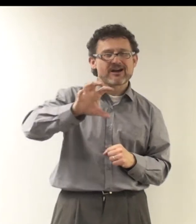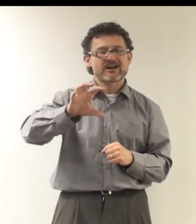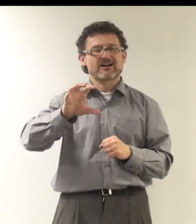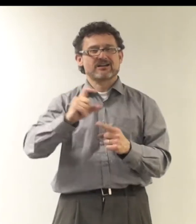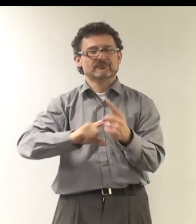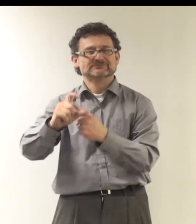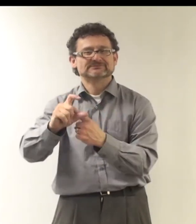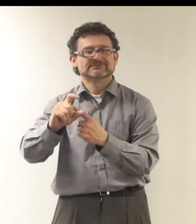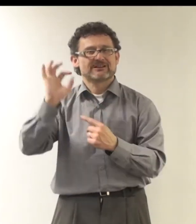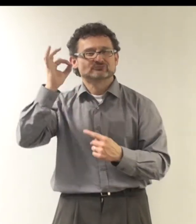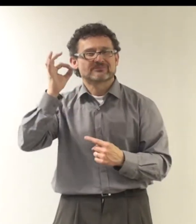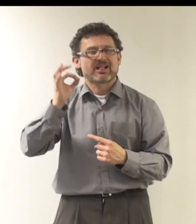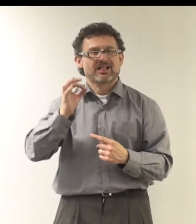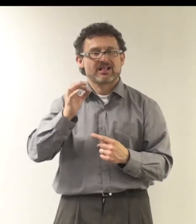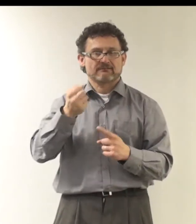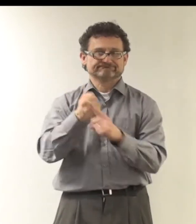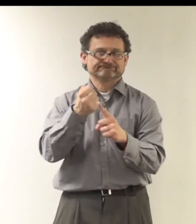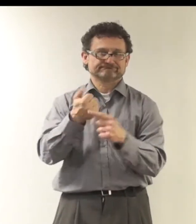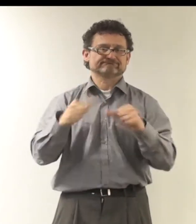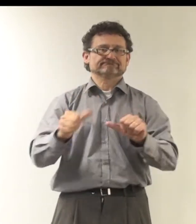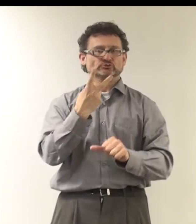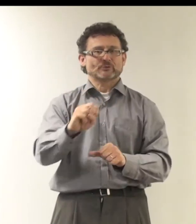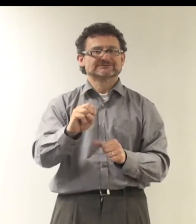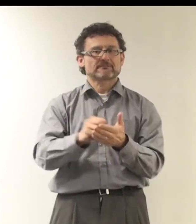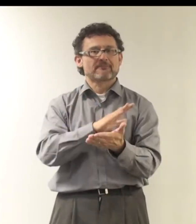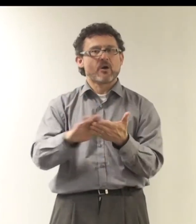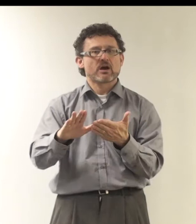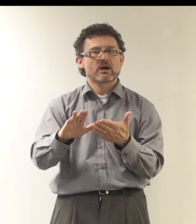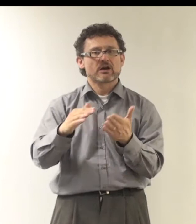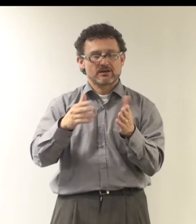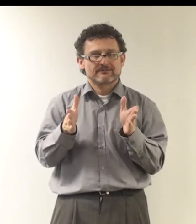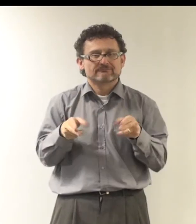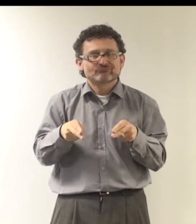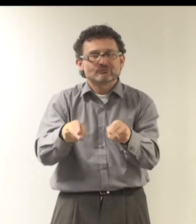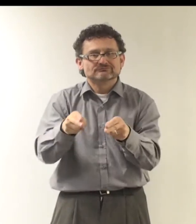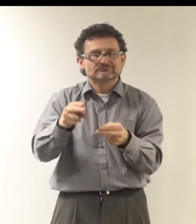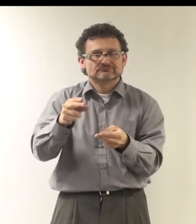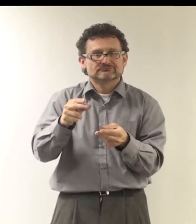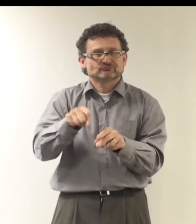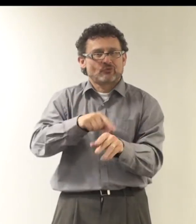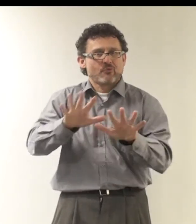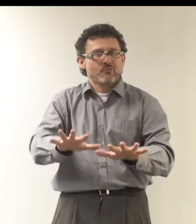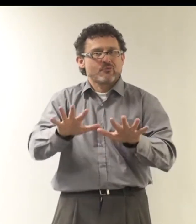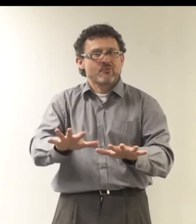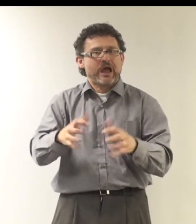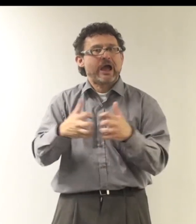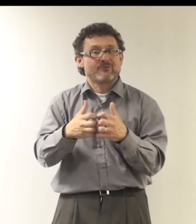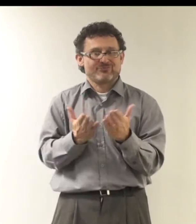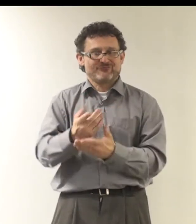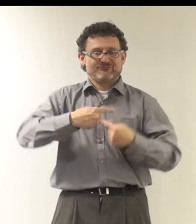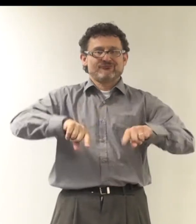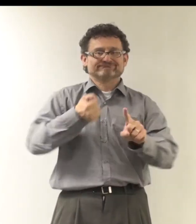And when we suggested a registration scheme for civil partnerships at the very first Mayor's Question Time in 2000, the Mayor listened then and